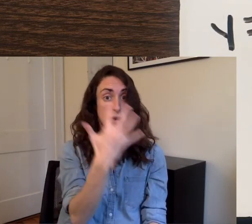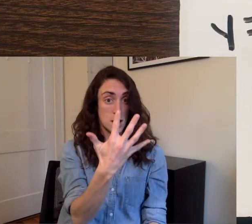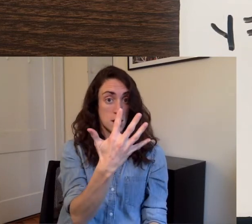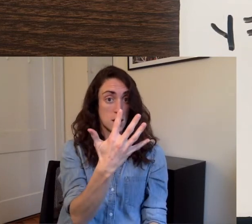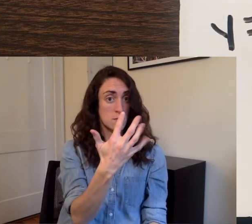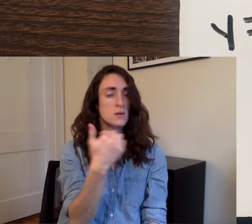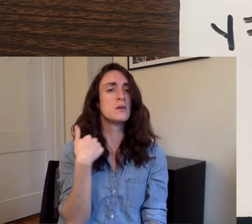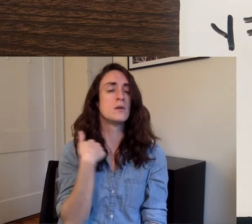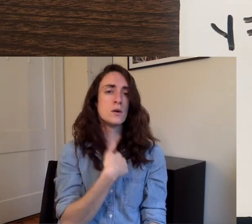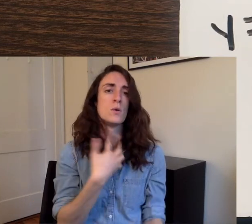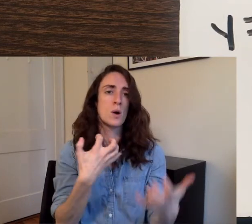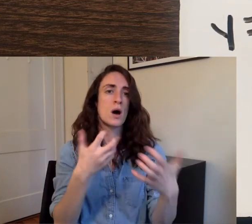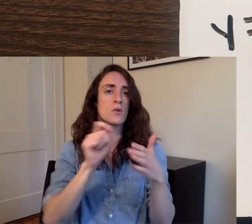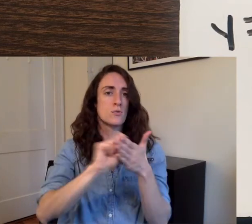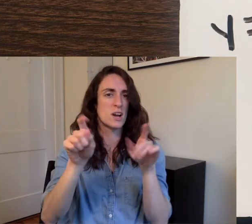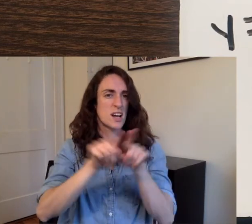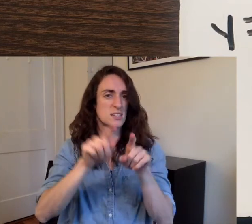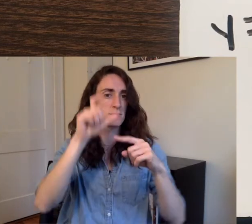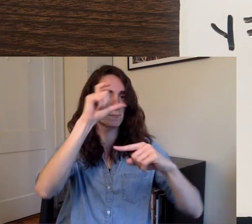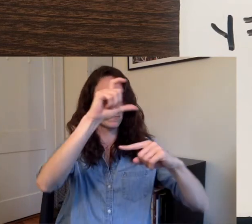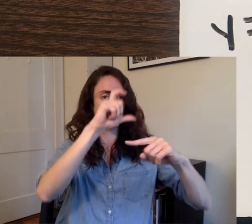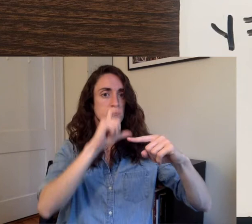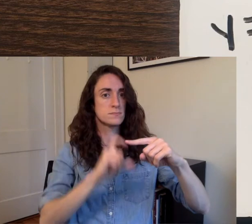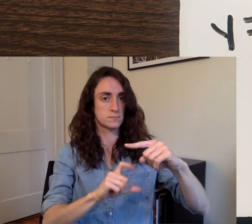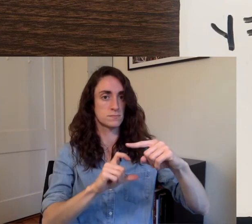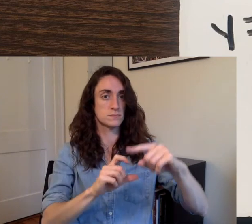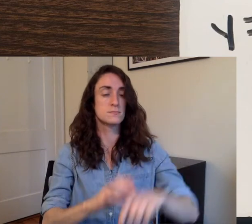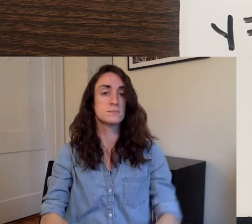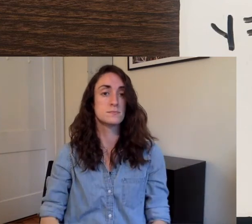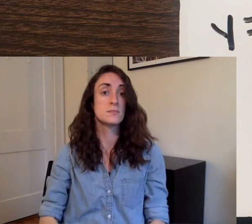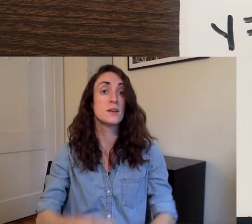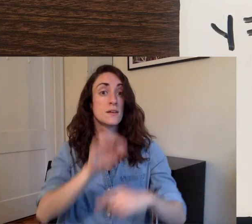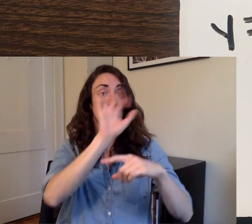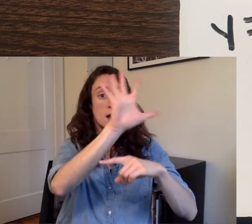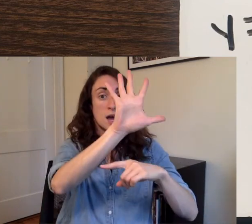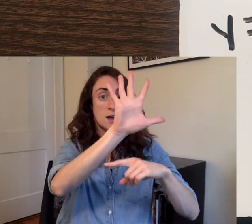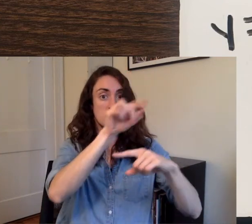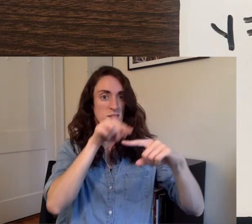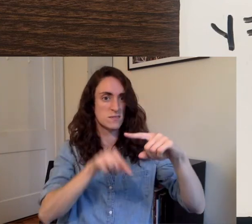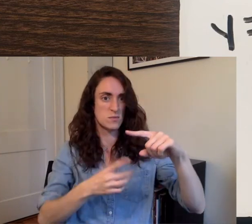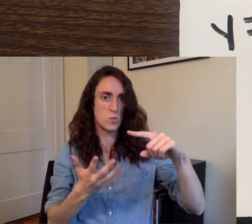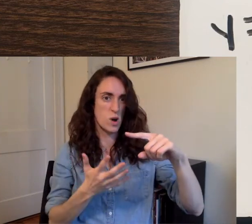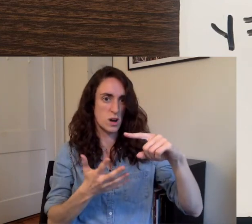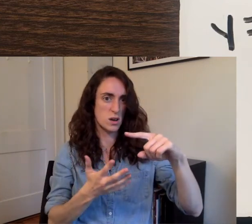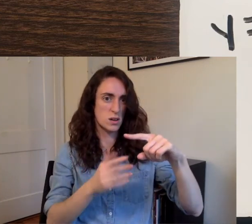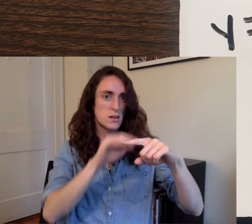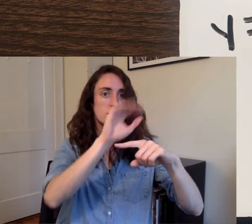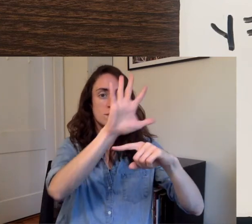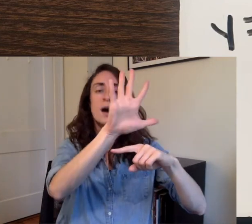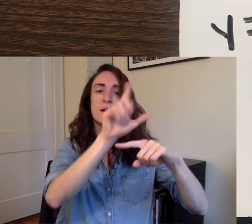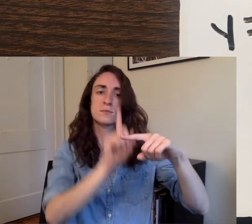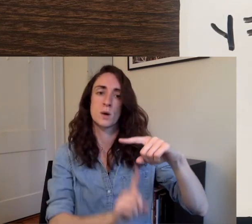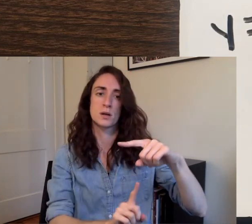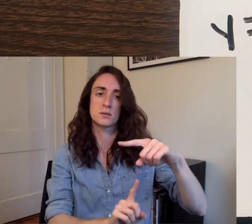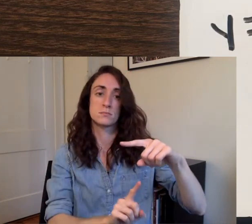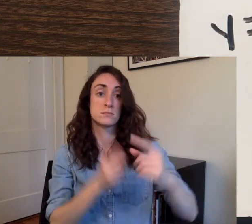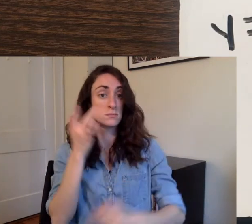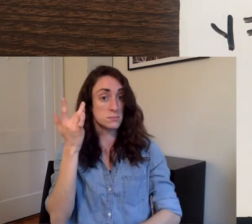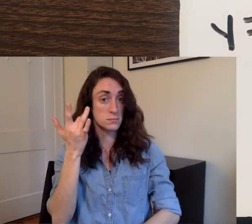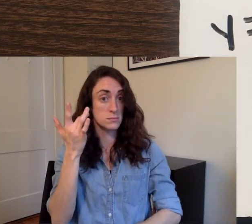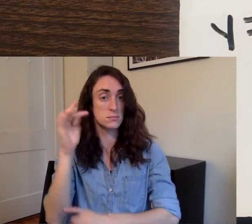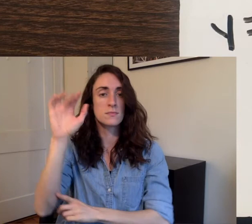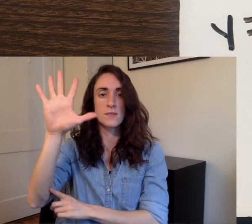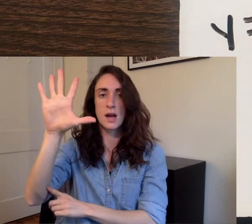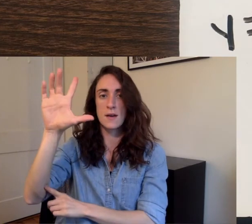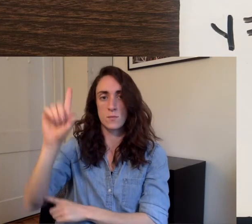a fraction, 5 in the numerator and a 1 in the denominator. Because you might remember from learning about slope in my previous video, slope tells